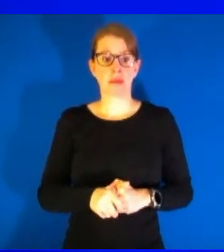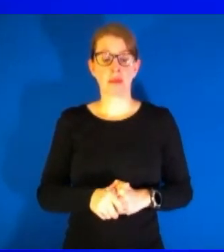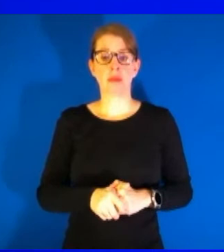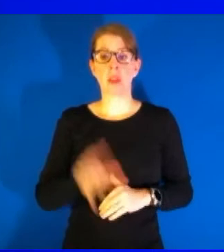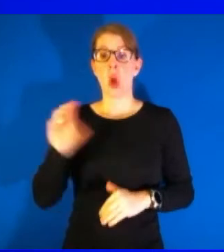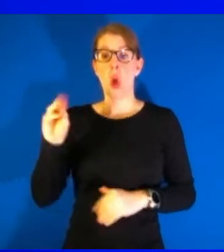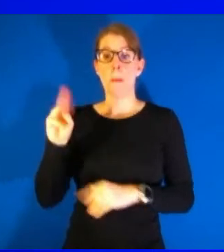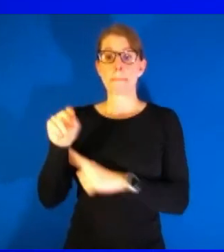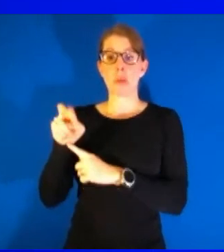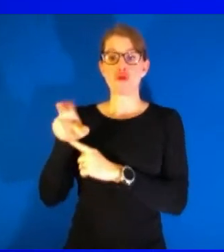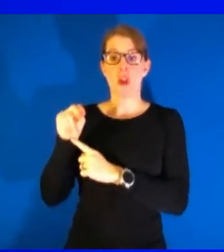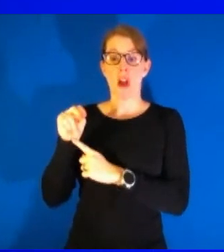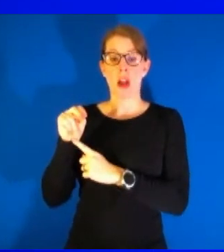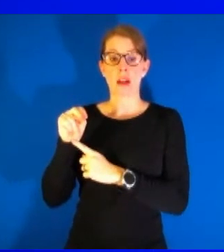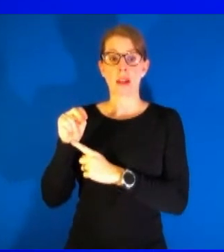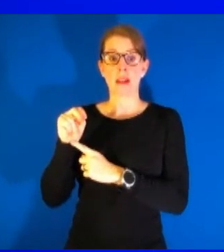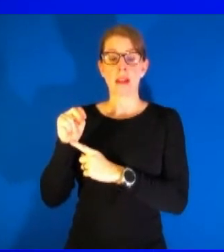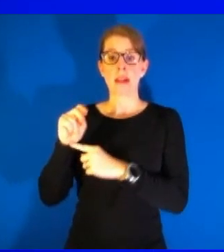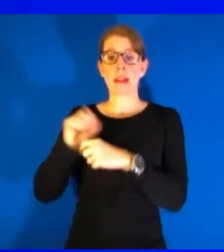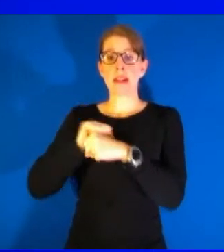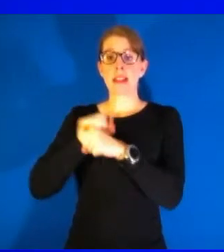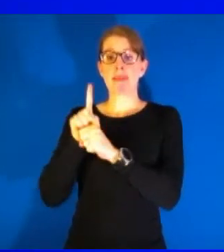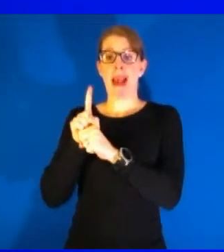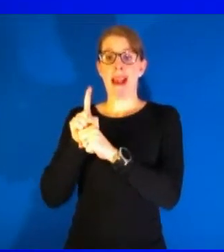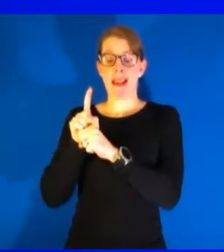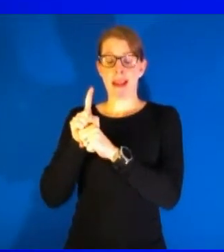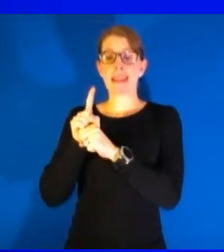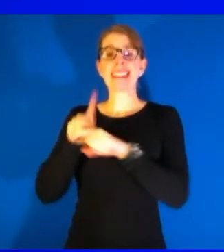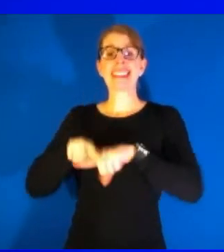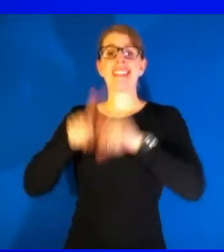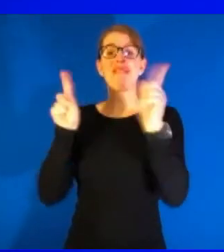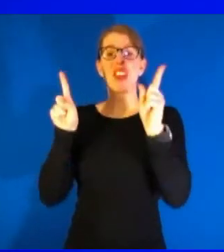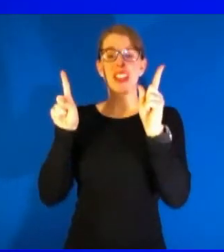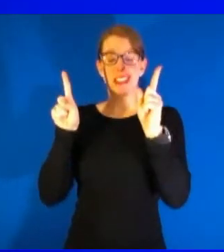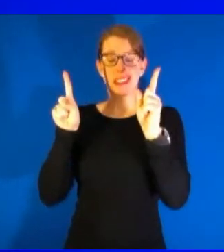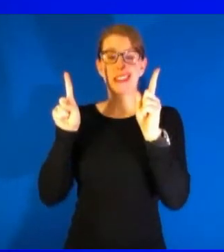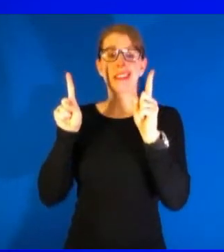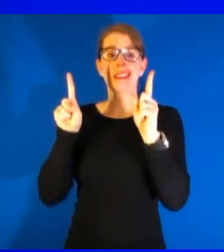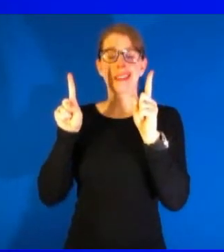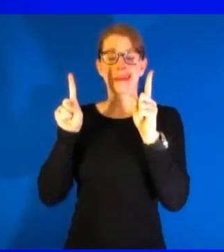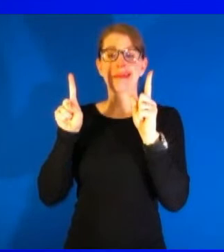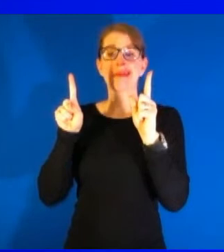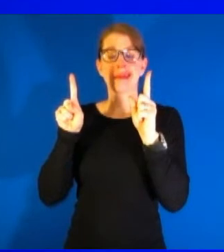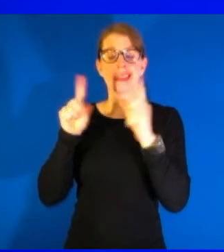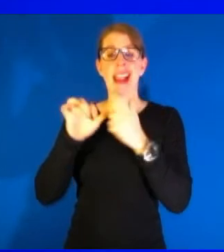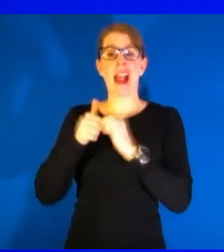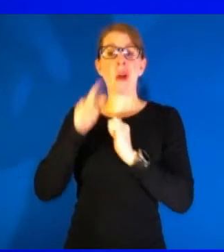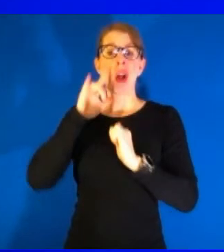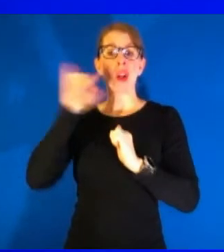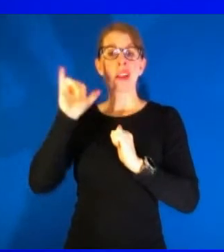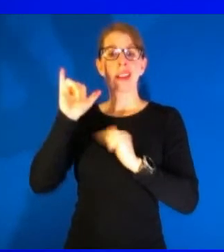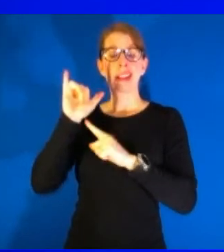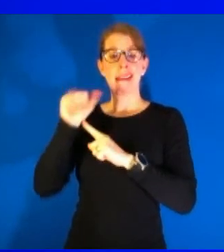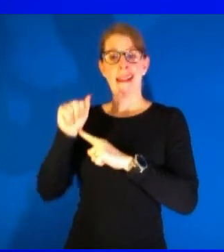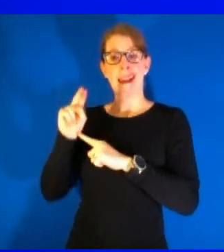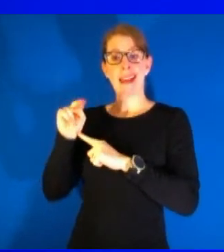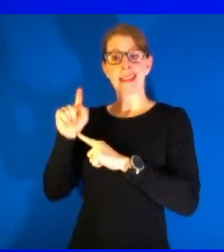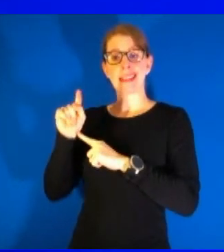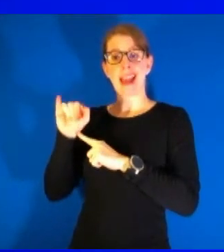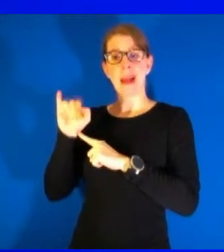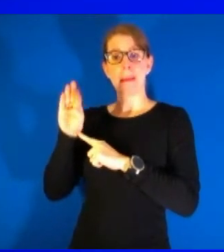the spike, is so antigenically different, in the way it looks to our antibodies and our immune